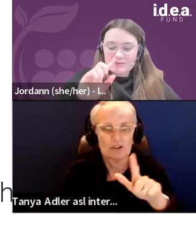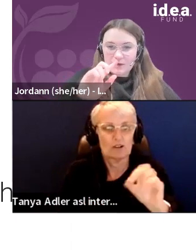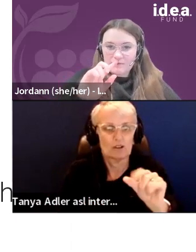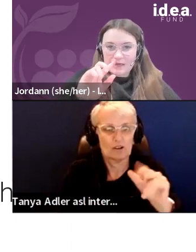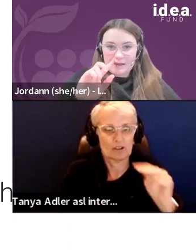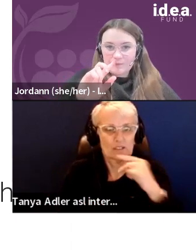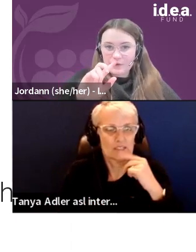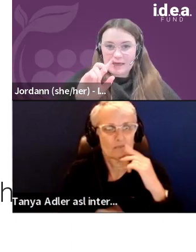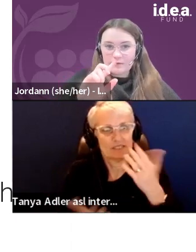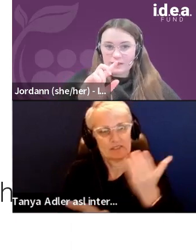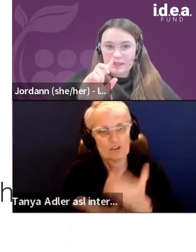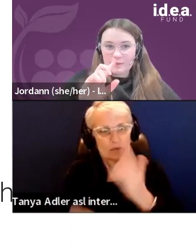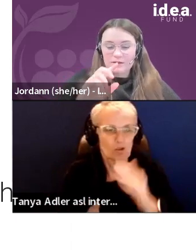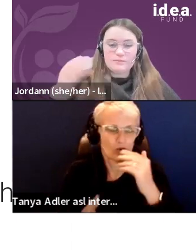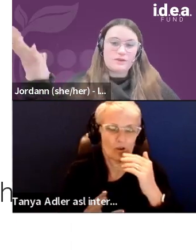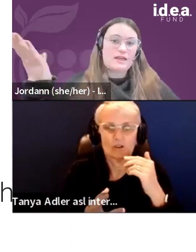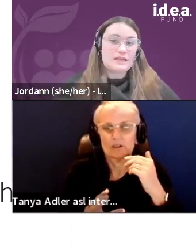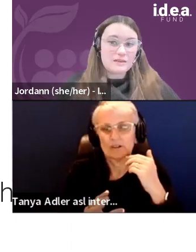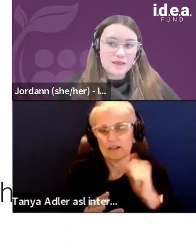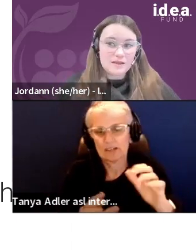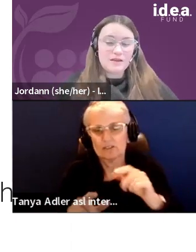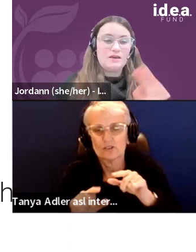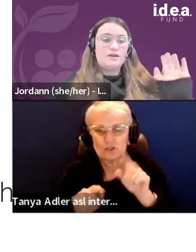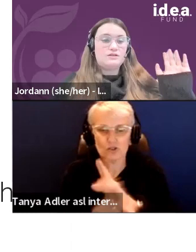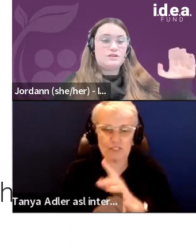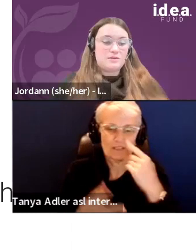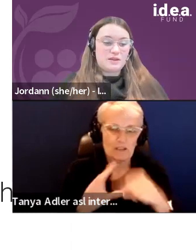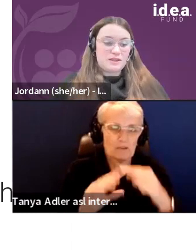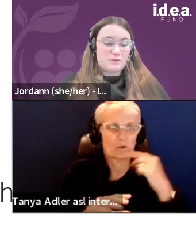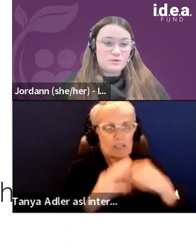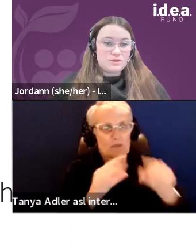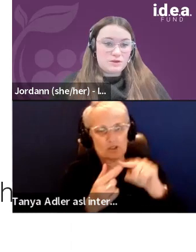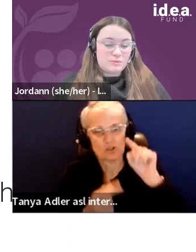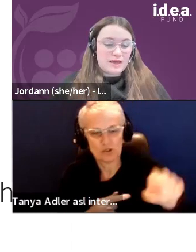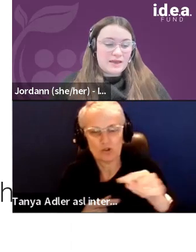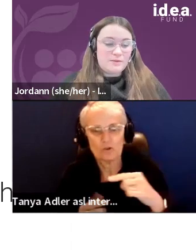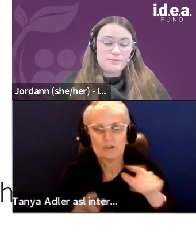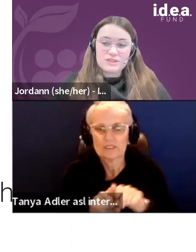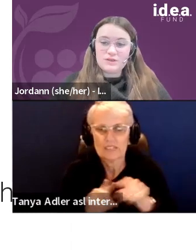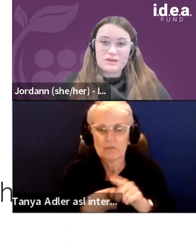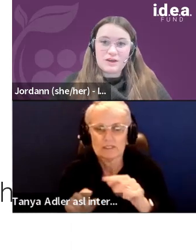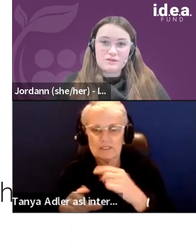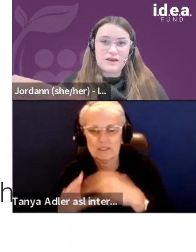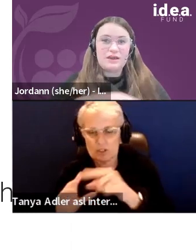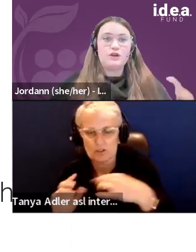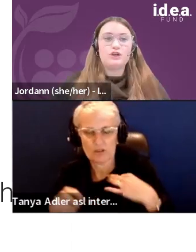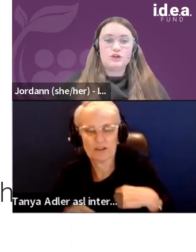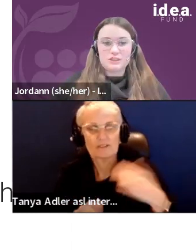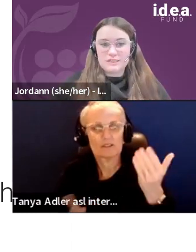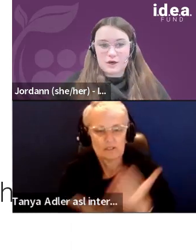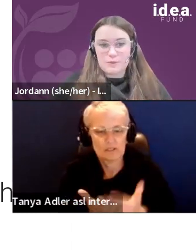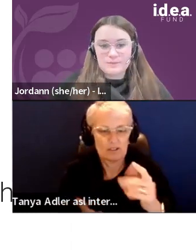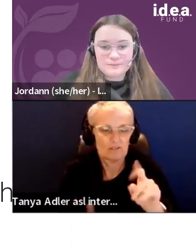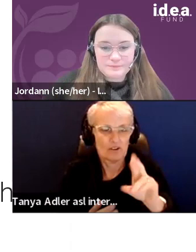message, please verify your account via email. You'll get an email to the email that you used when you applied. Once you click verify,